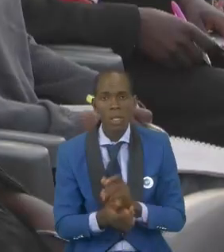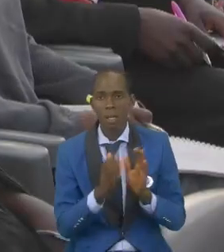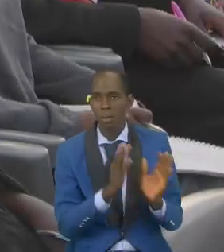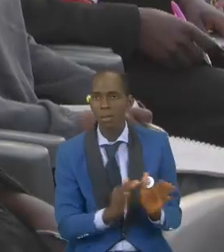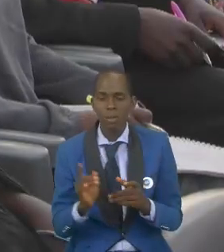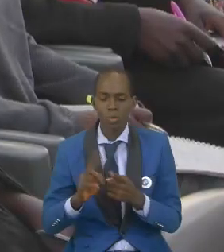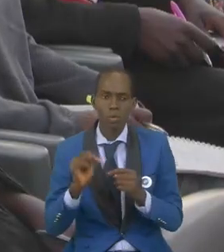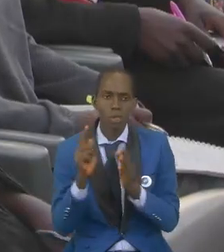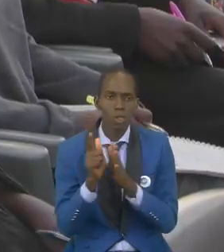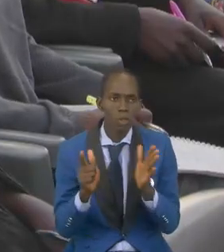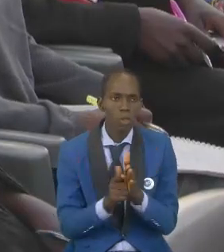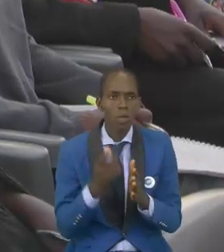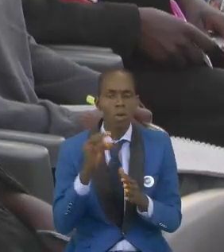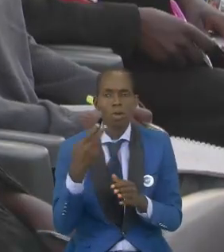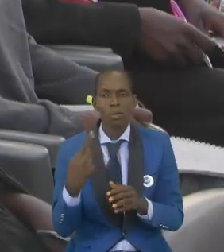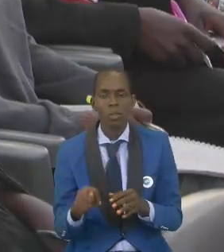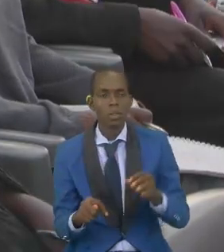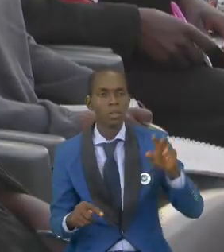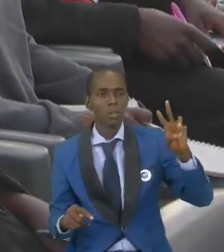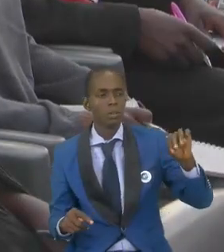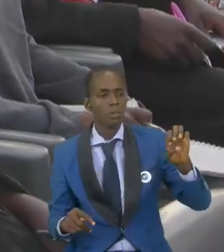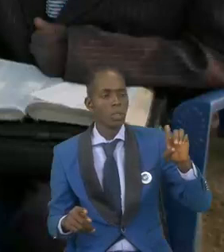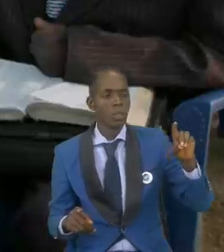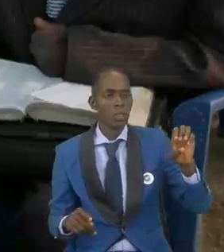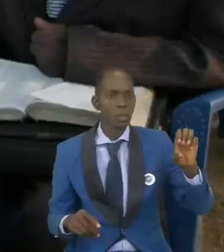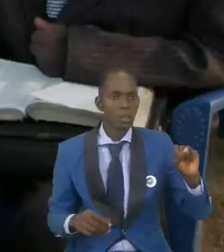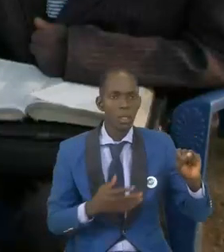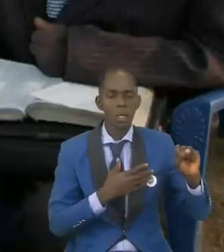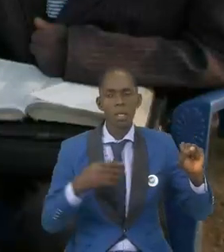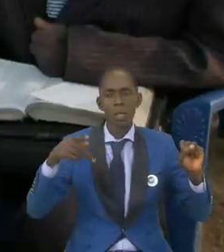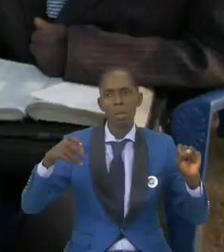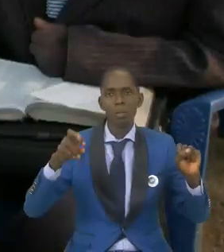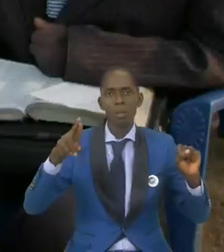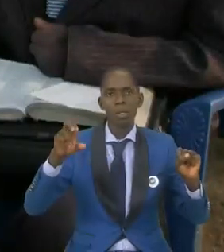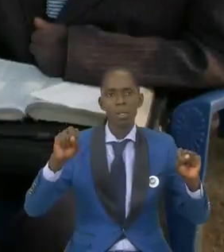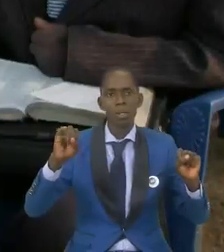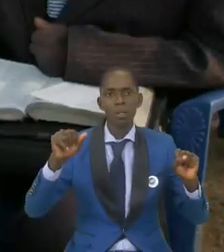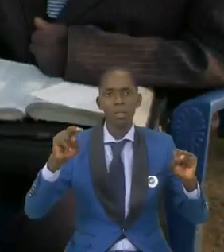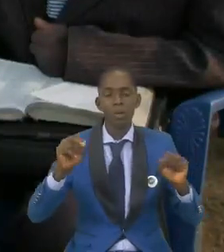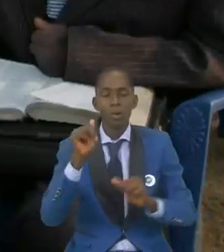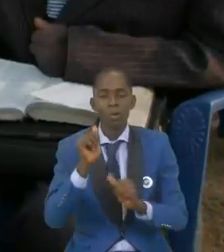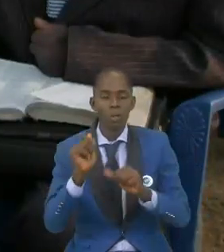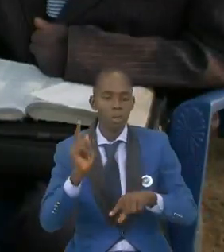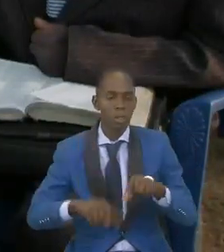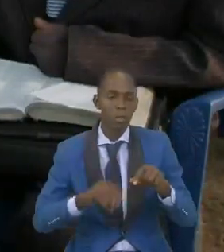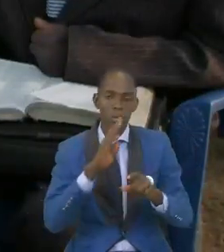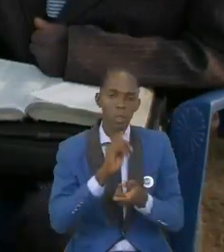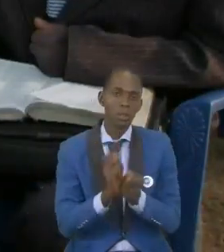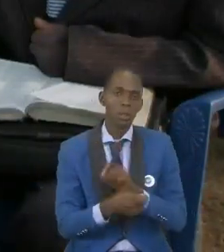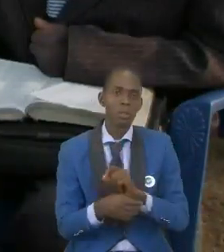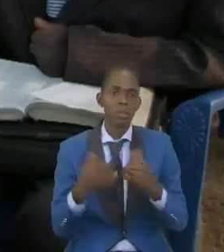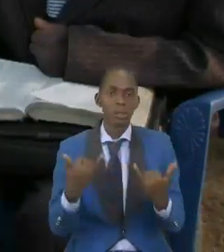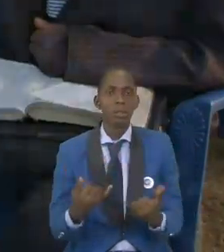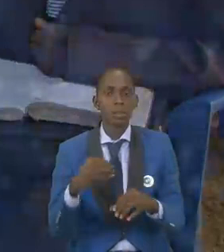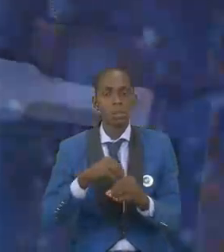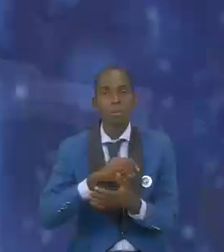law of the Medes and the Persians, which altereth not. In verse 9, wherefore the